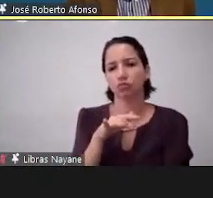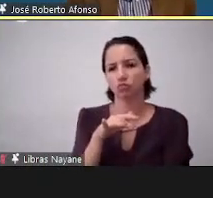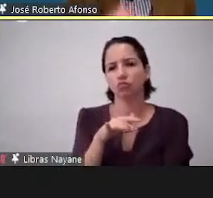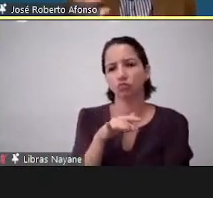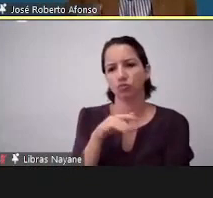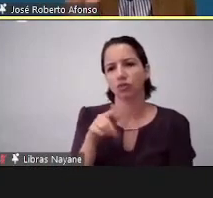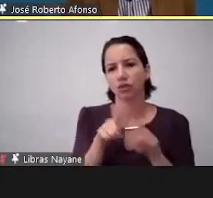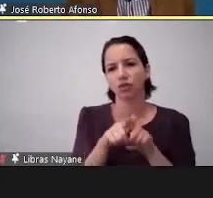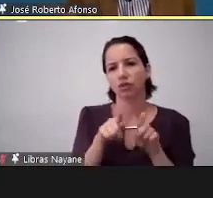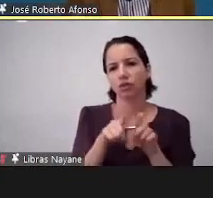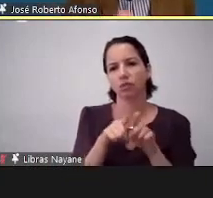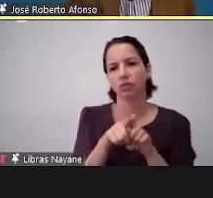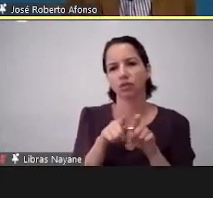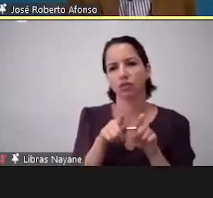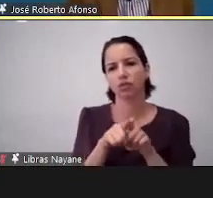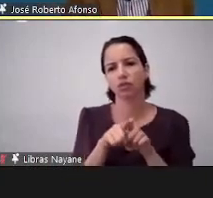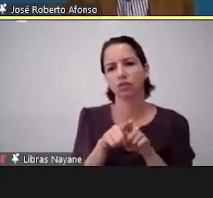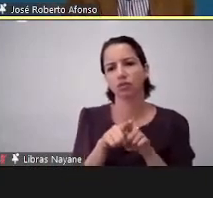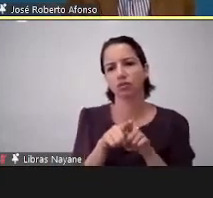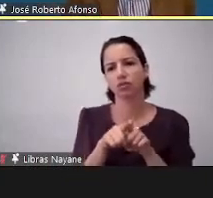area